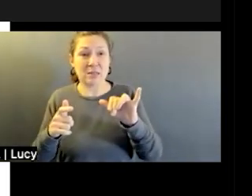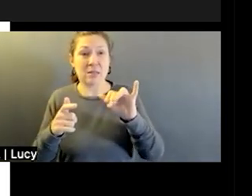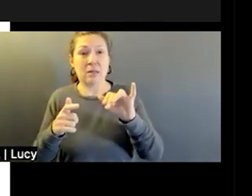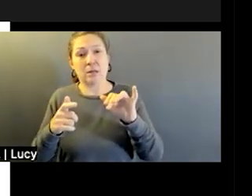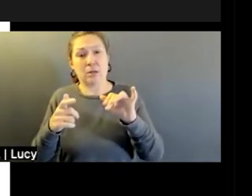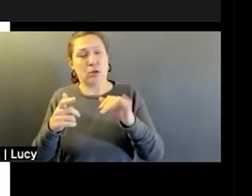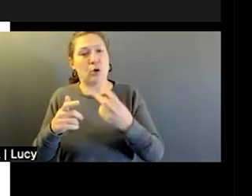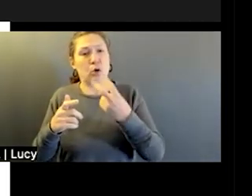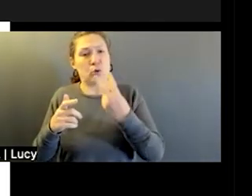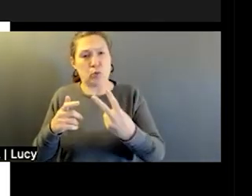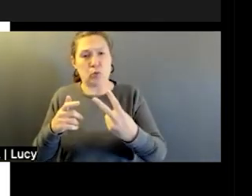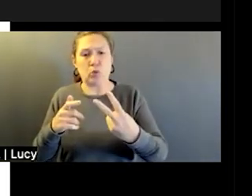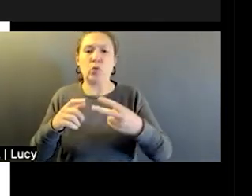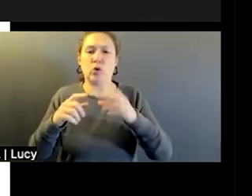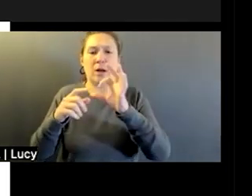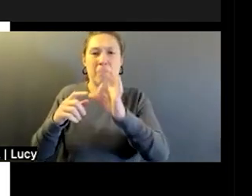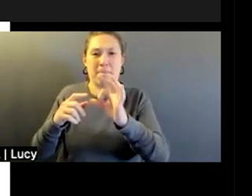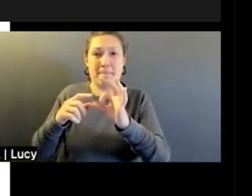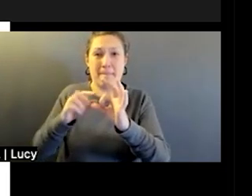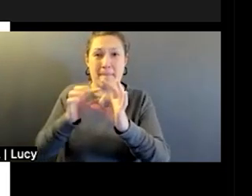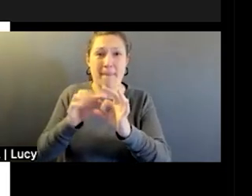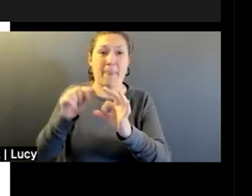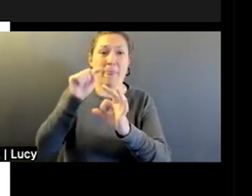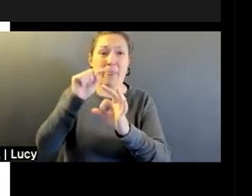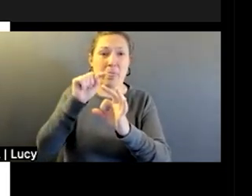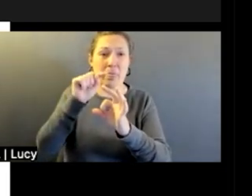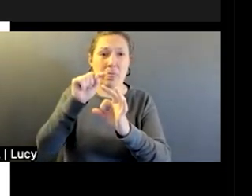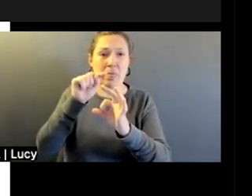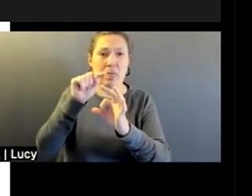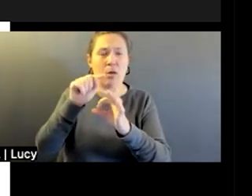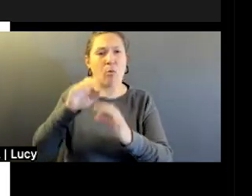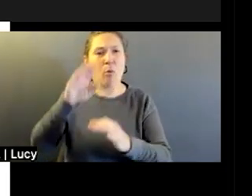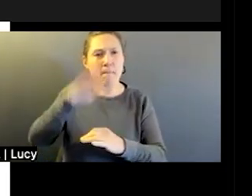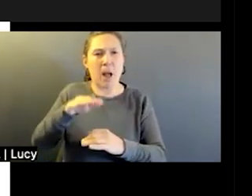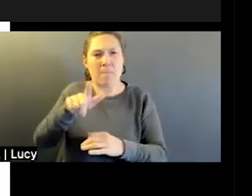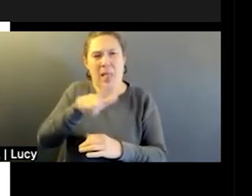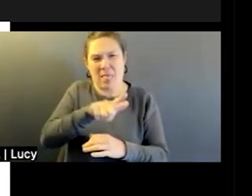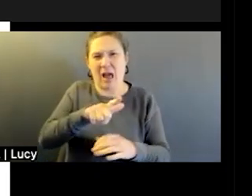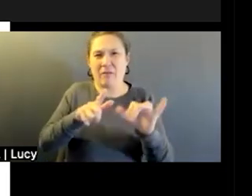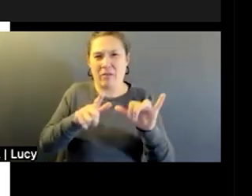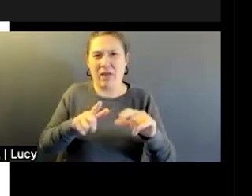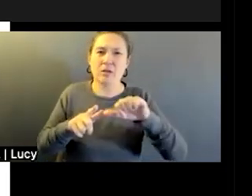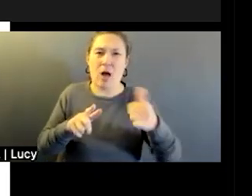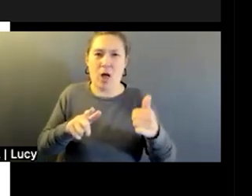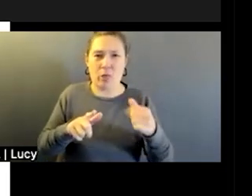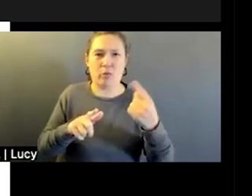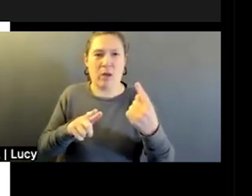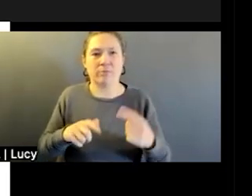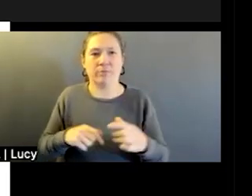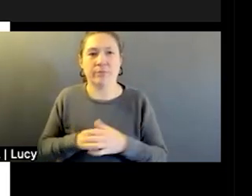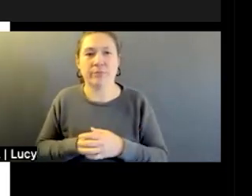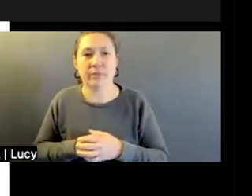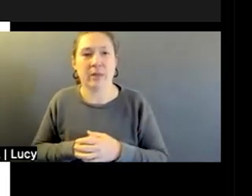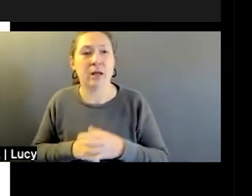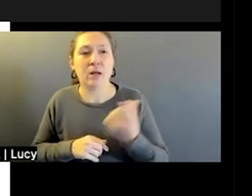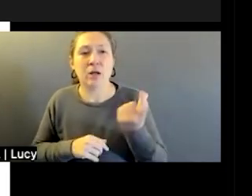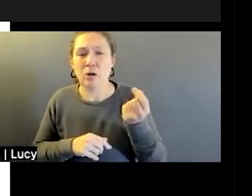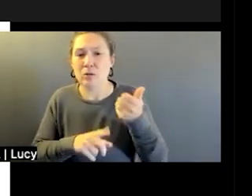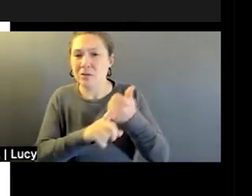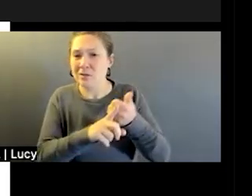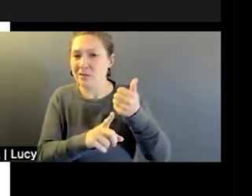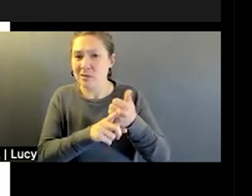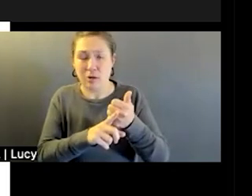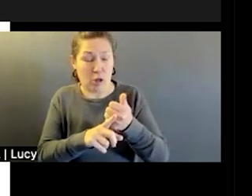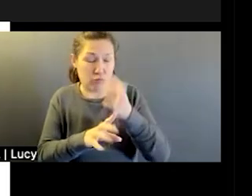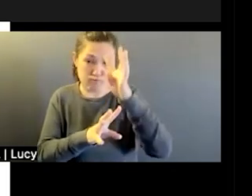it's the bottom left one, sorry. What happened is that he created all the other